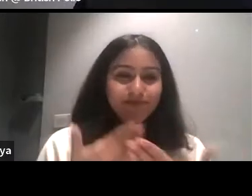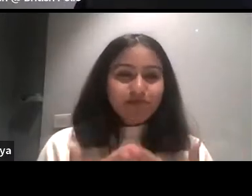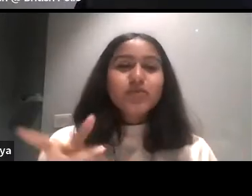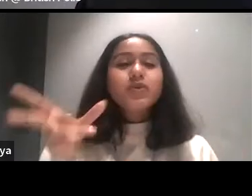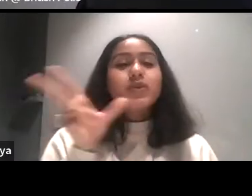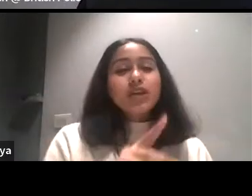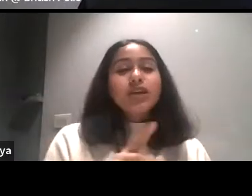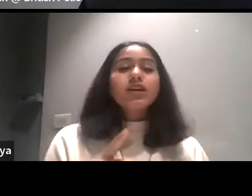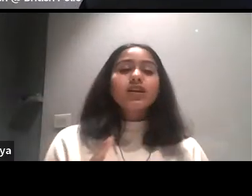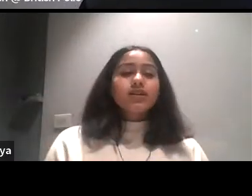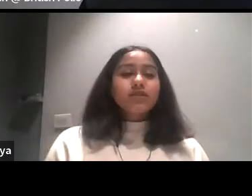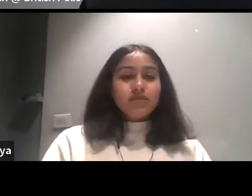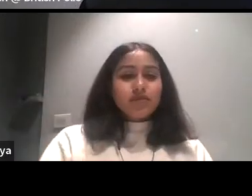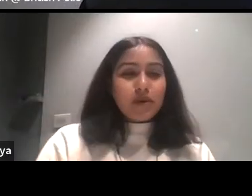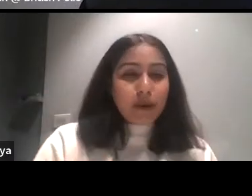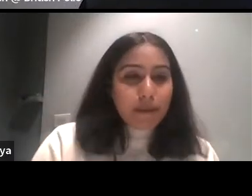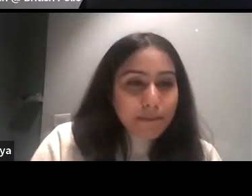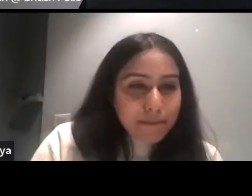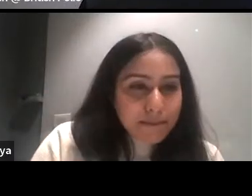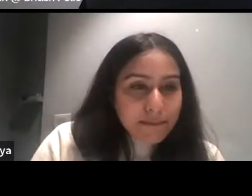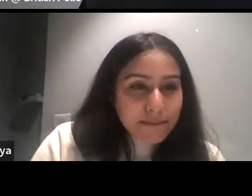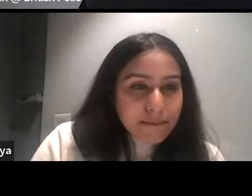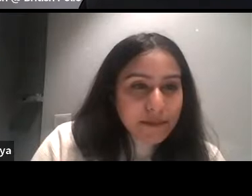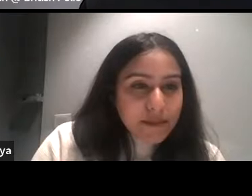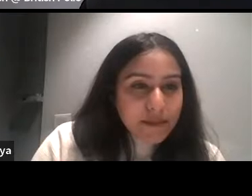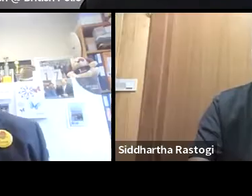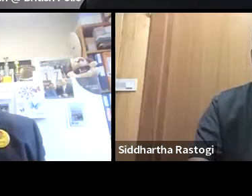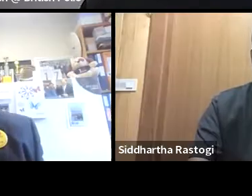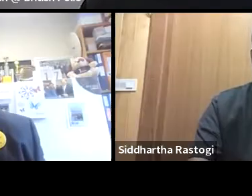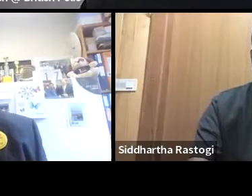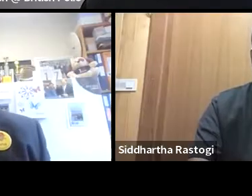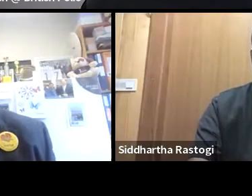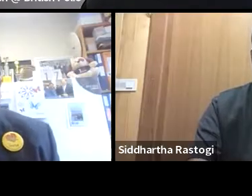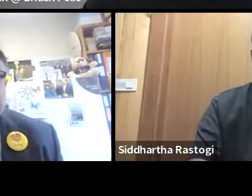in Hindi, sayonara to all of you. Thank you. Thank you. Thank you all. Thank you. Thank you all for joining.